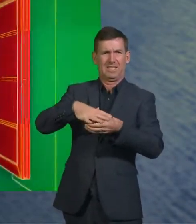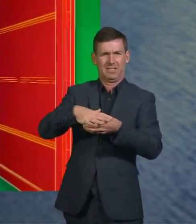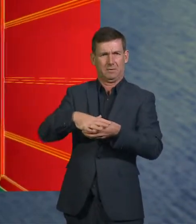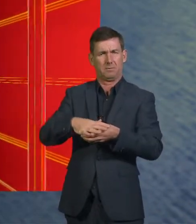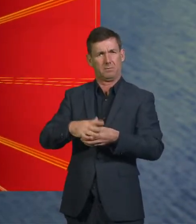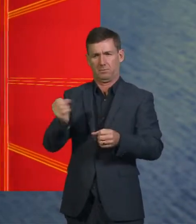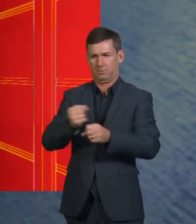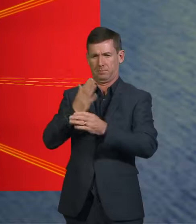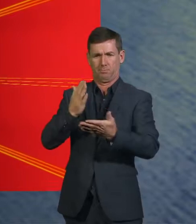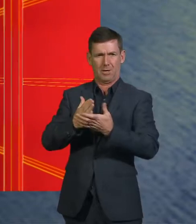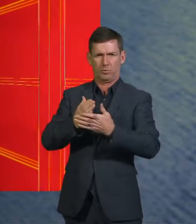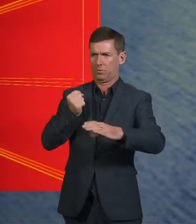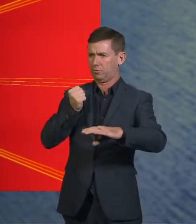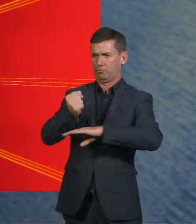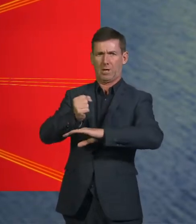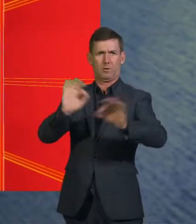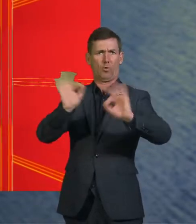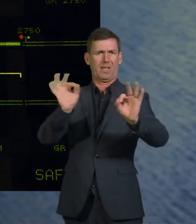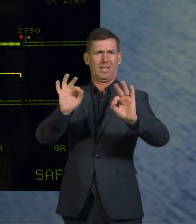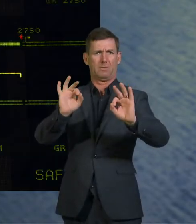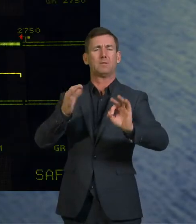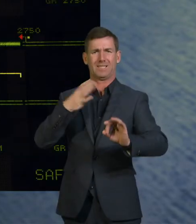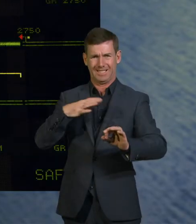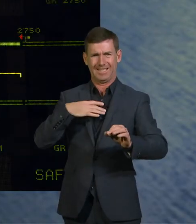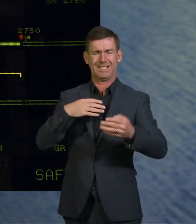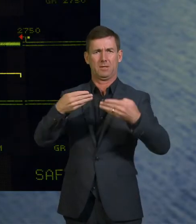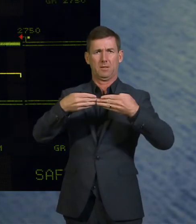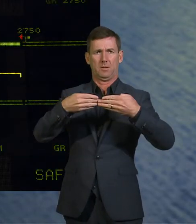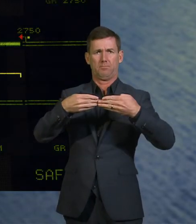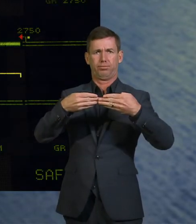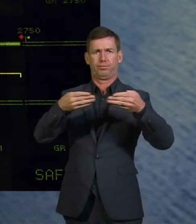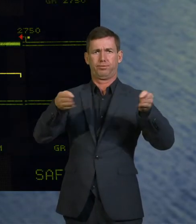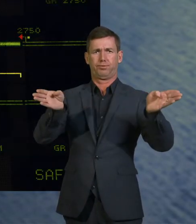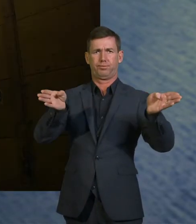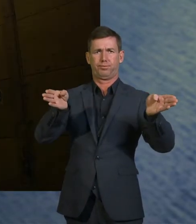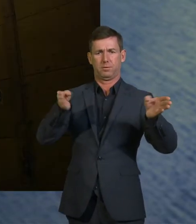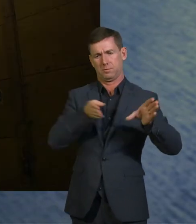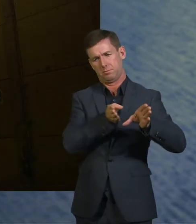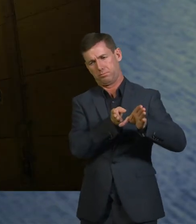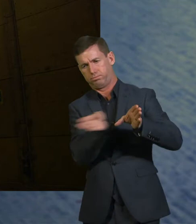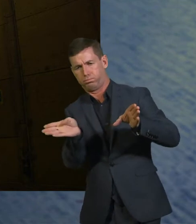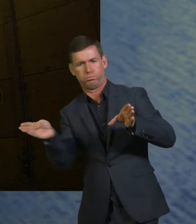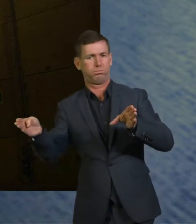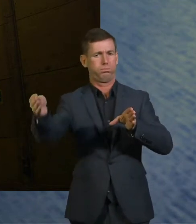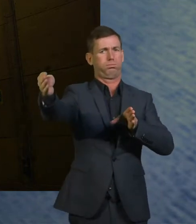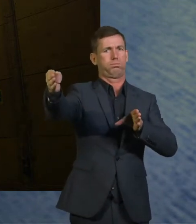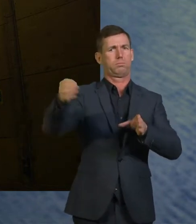of high-speed electric trains, it's time to open the doors at the UK crossover.